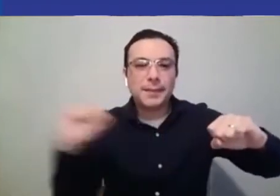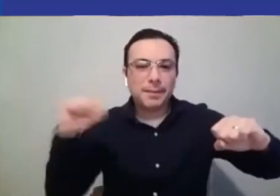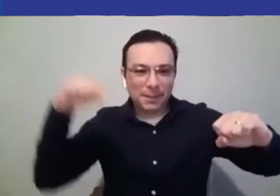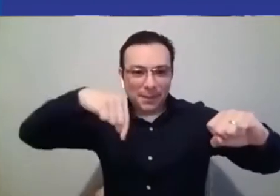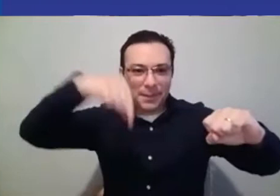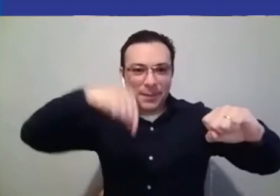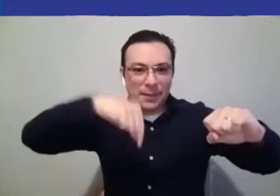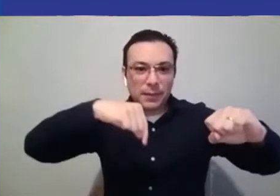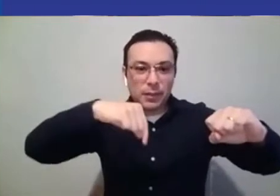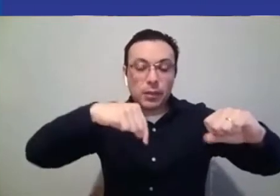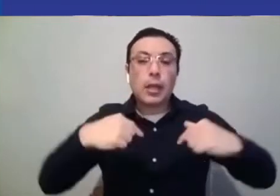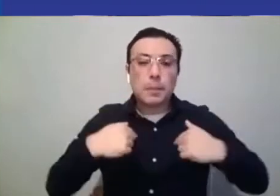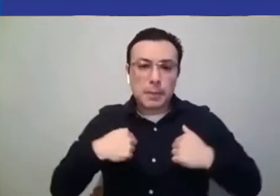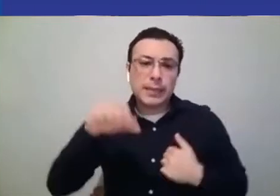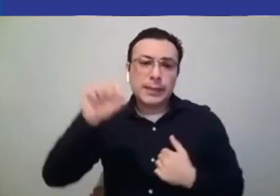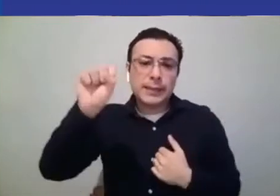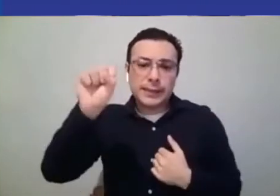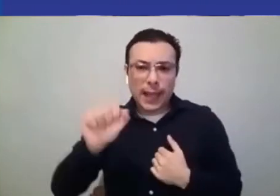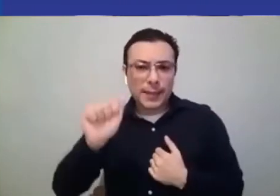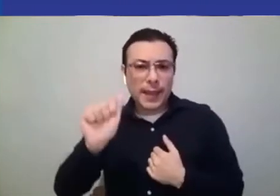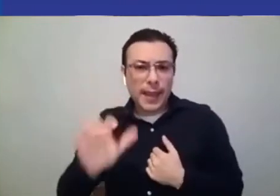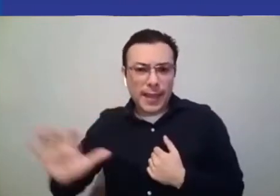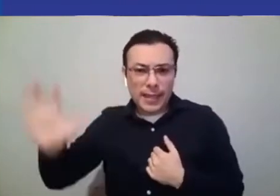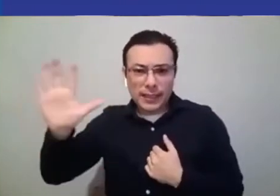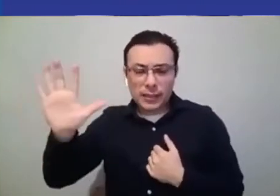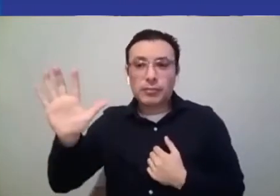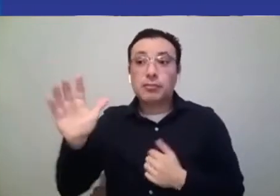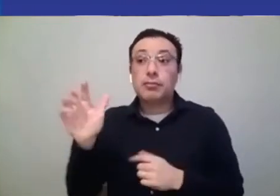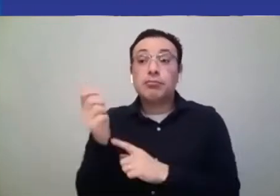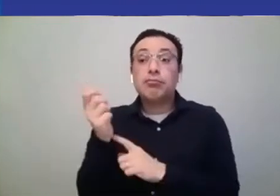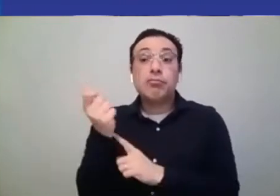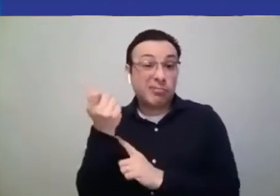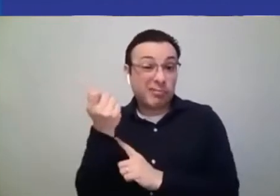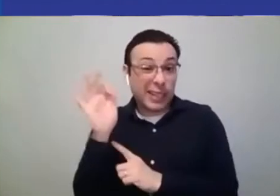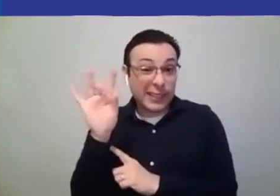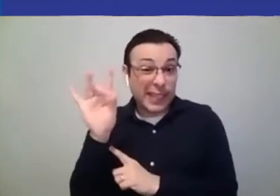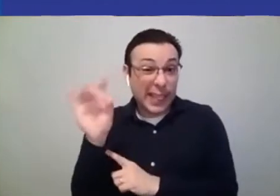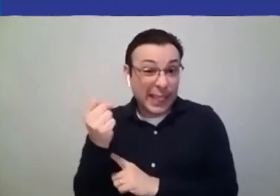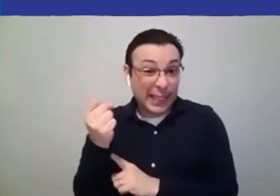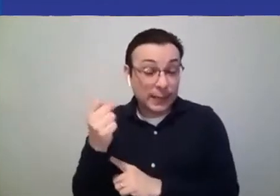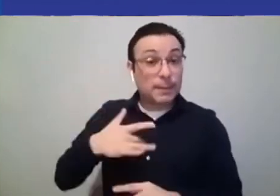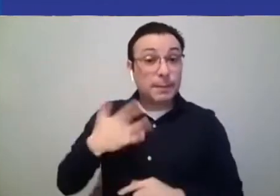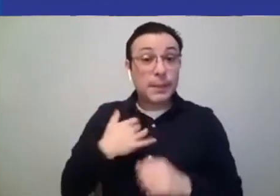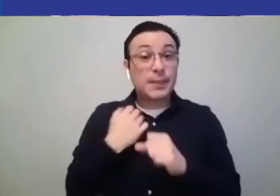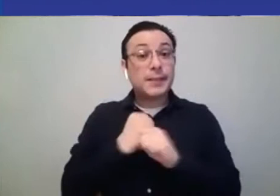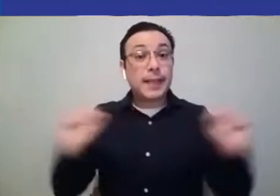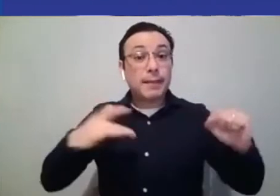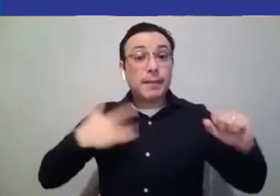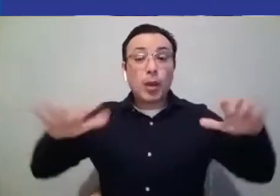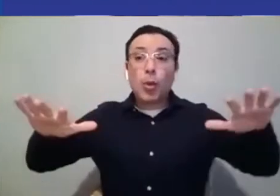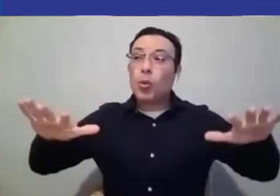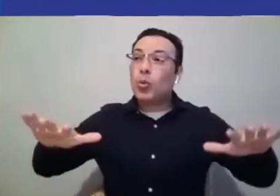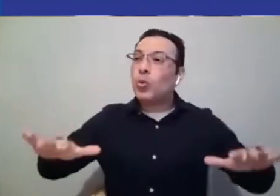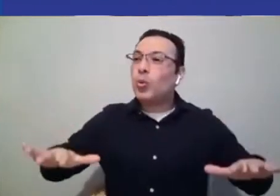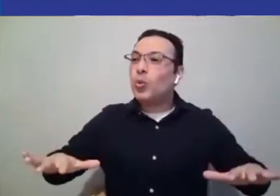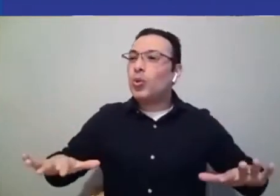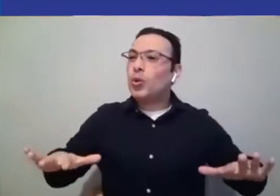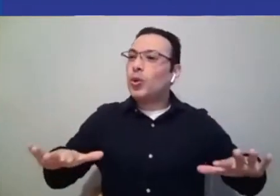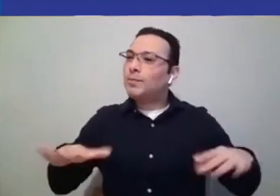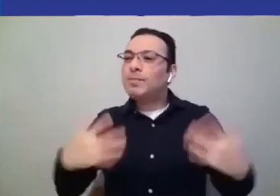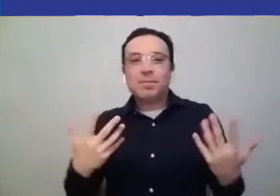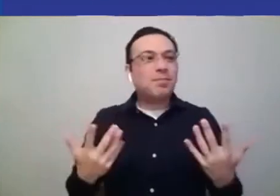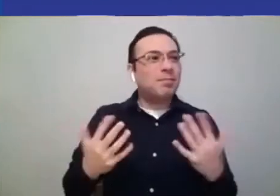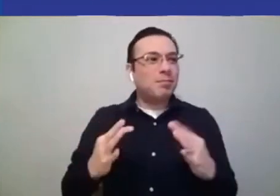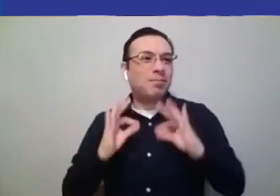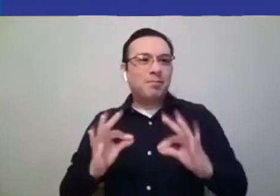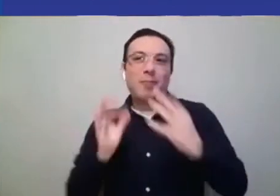the South in the 80s was not always a very safe experience. And so I think, you know, so